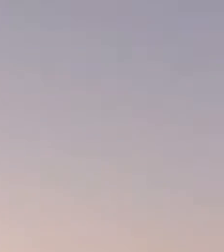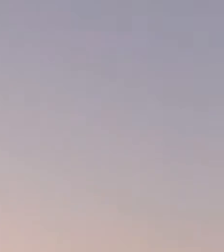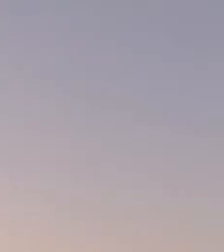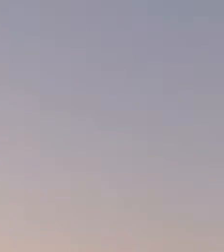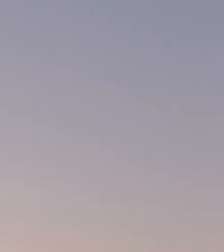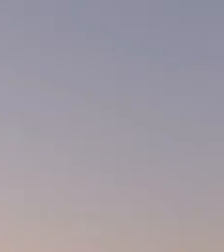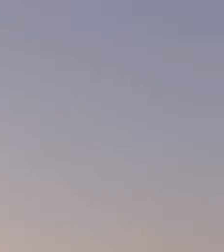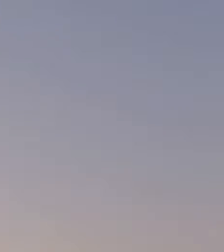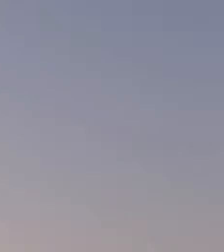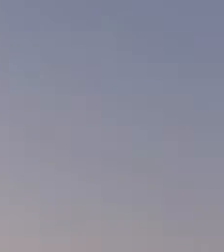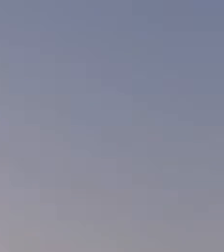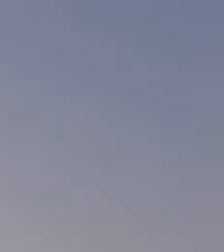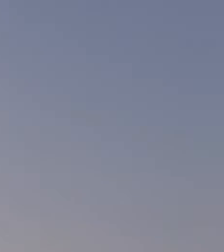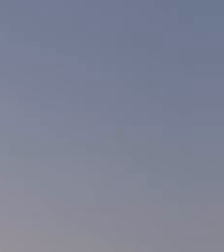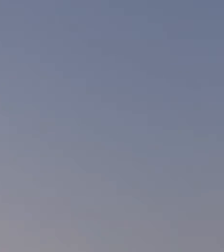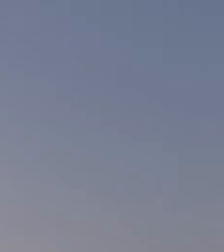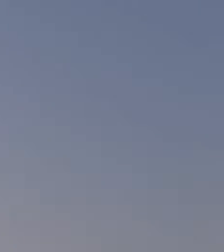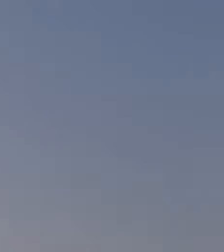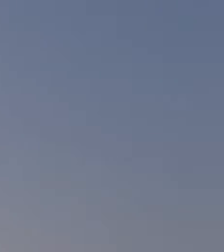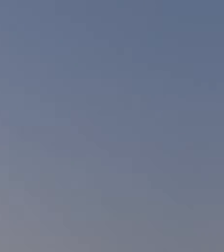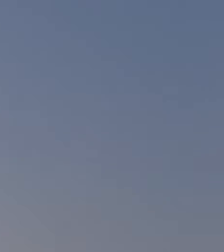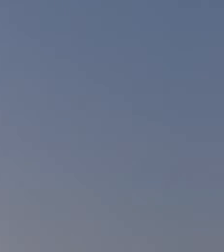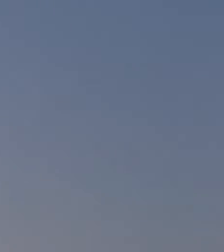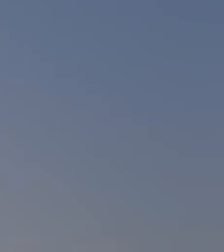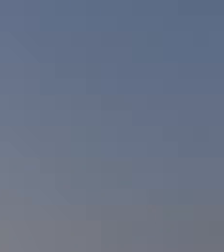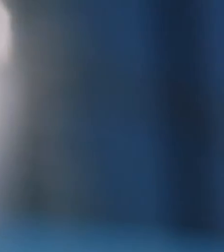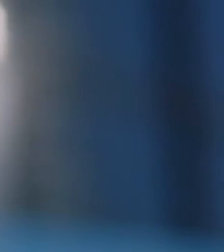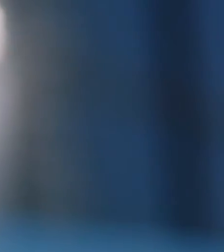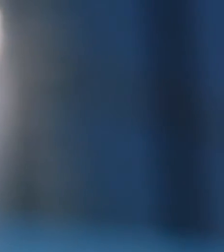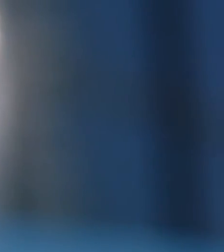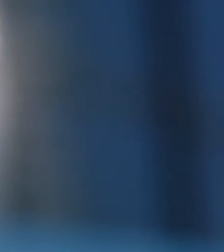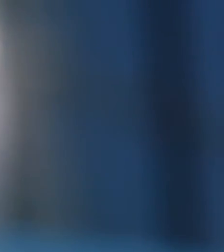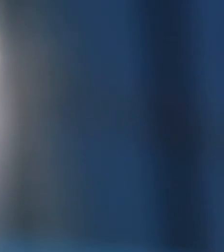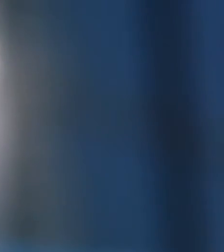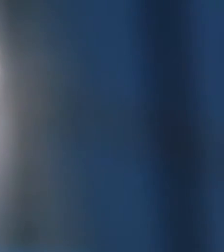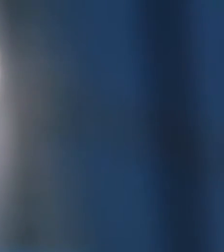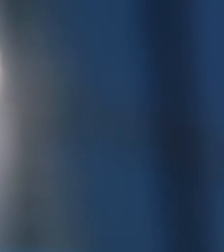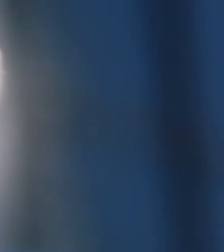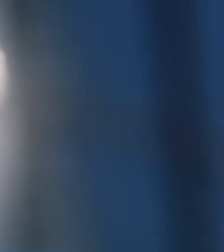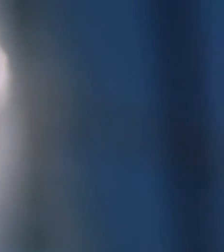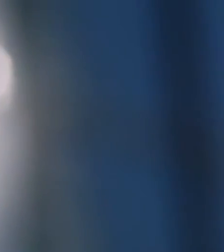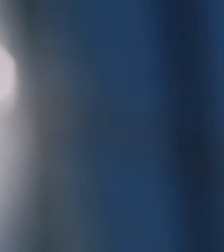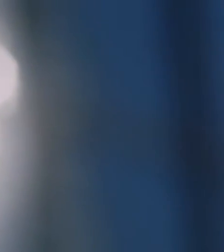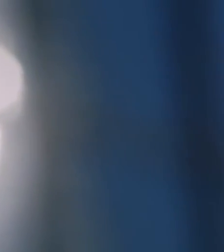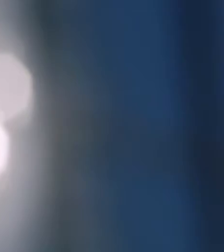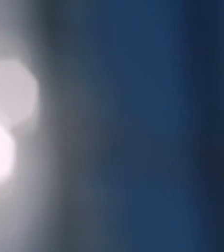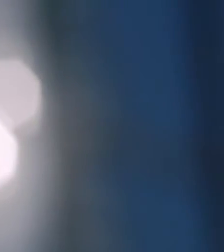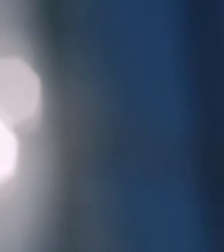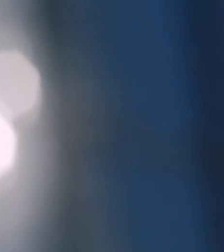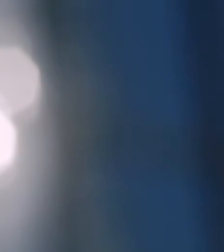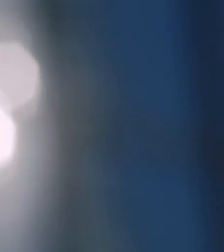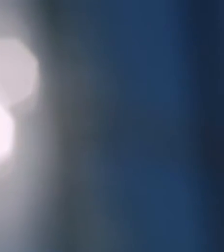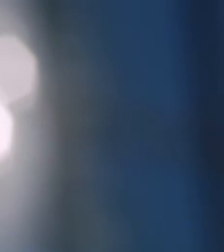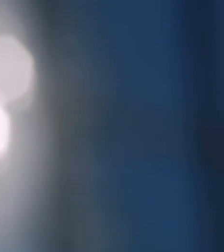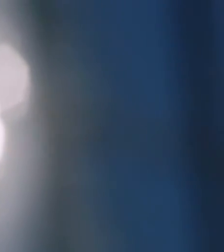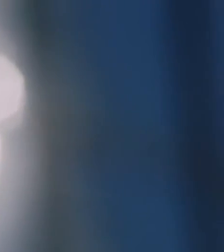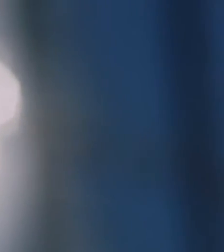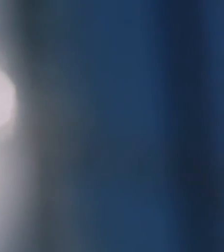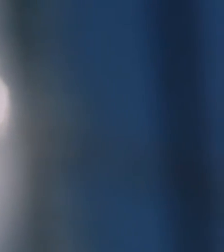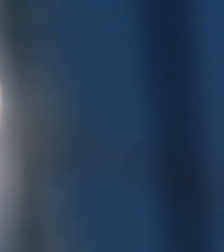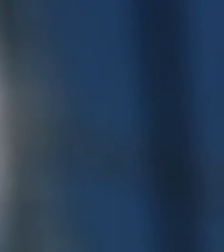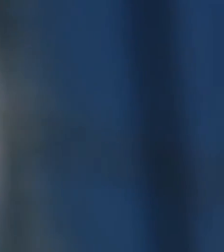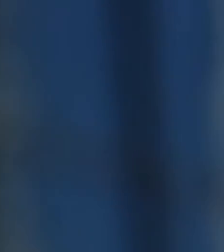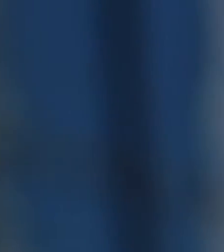DACA recipients, a lot of us are here to make a change. We're here to grow with the country, and we're here to provide for